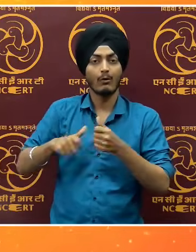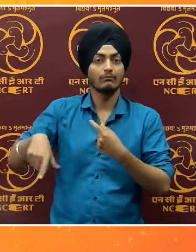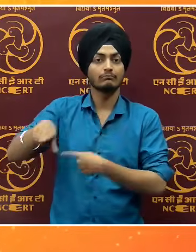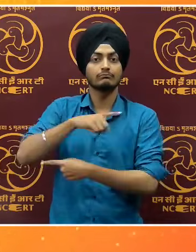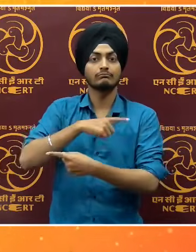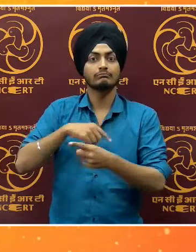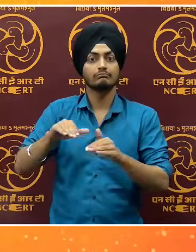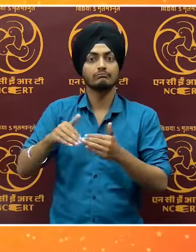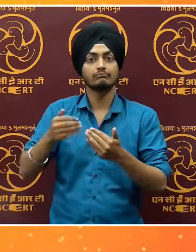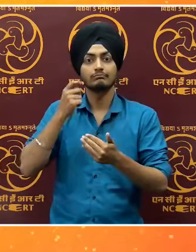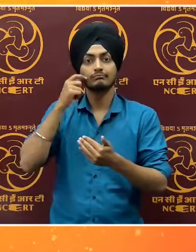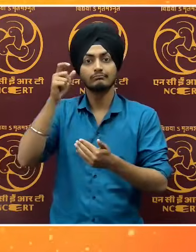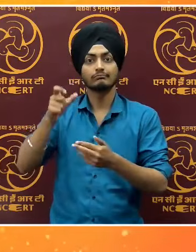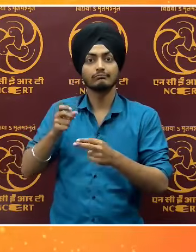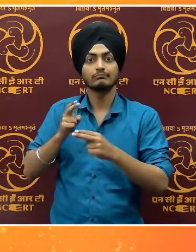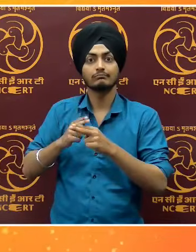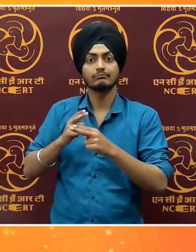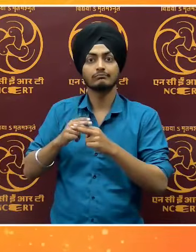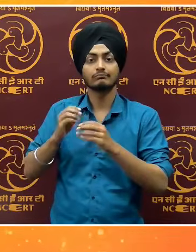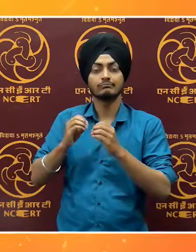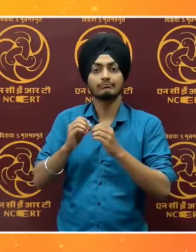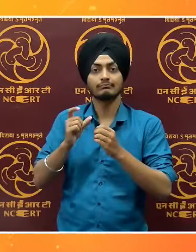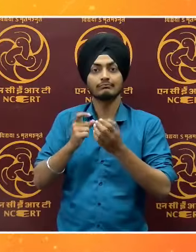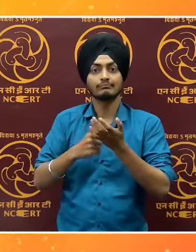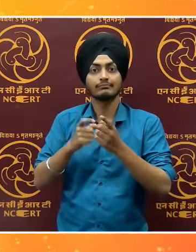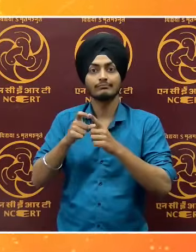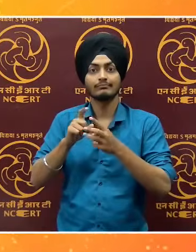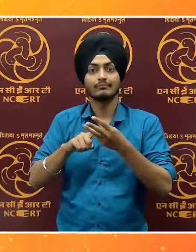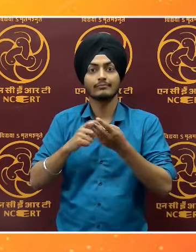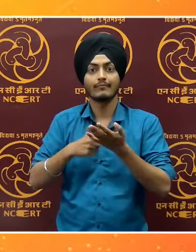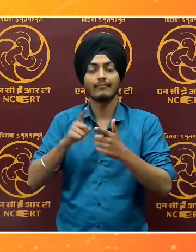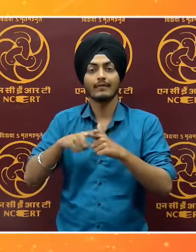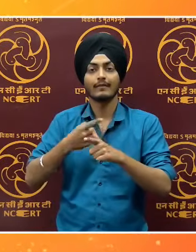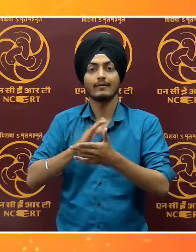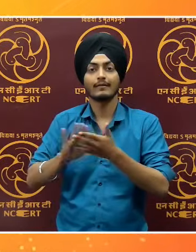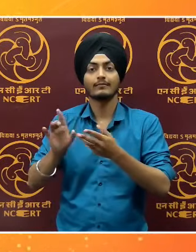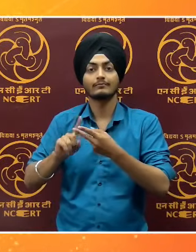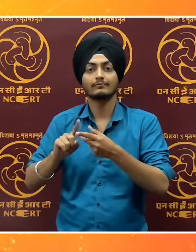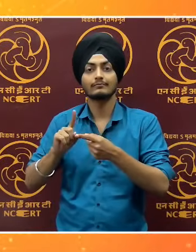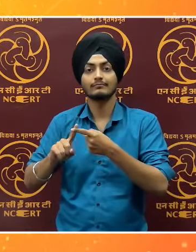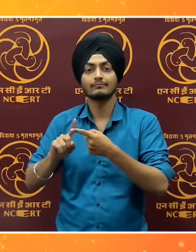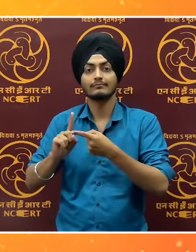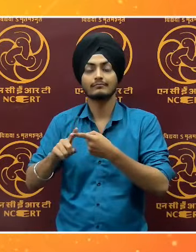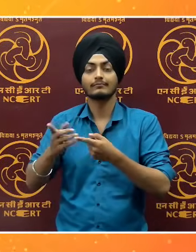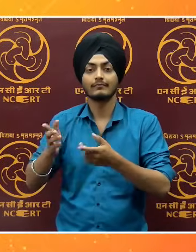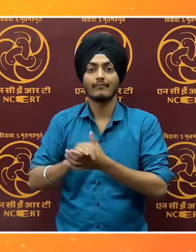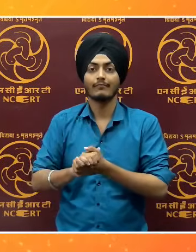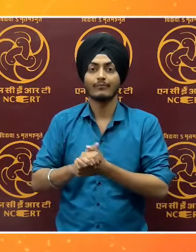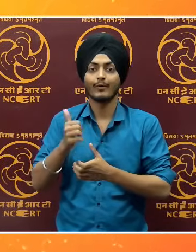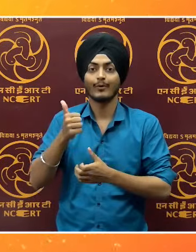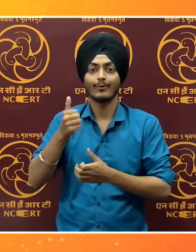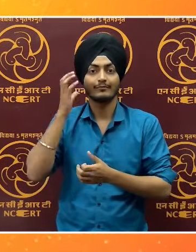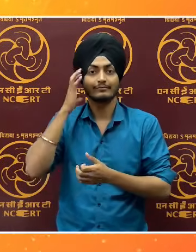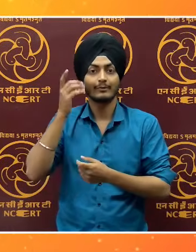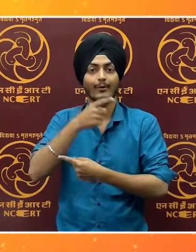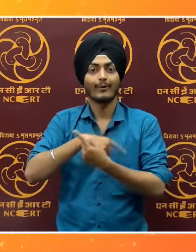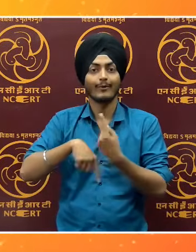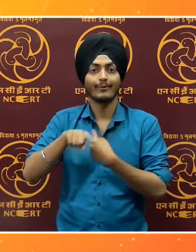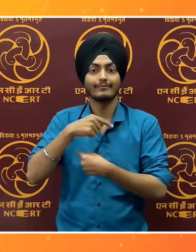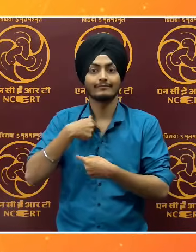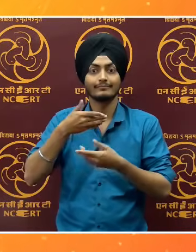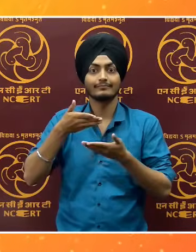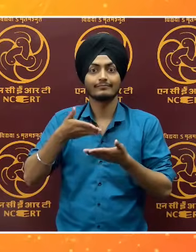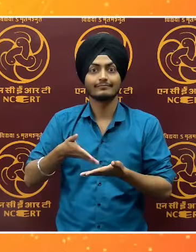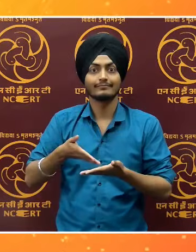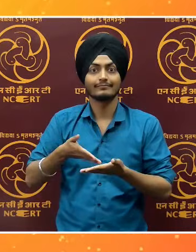with us Mr. Bergin G. Sir, a very warm welcome to you. Good evening to all. Good evening, sir.